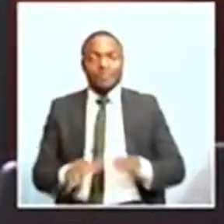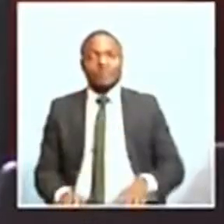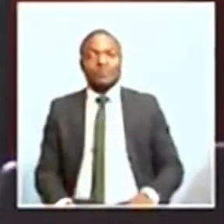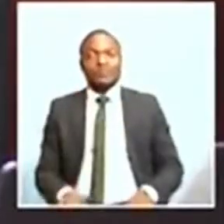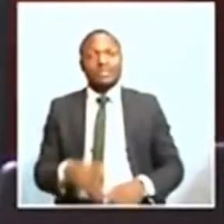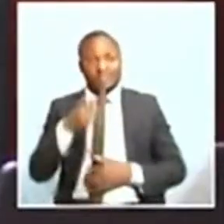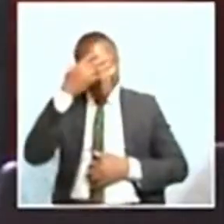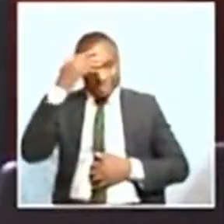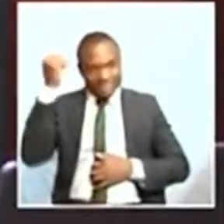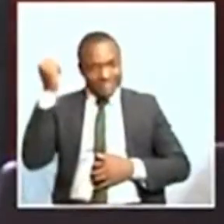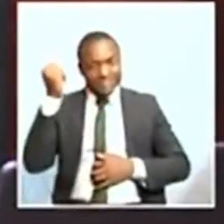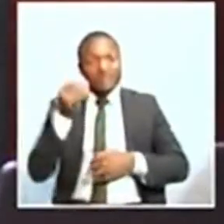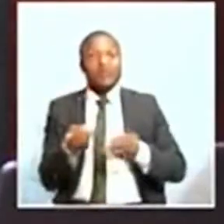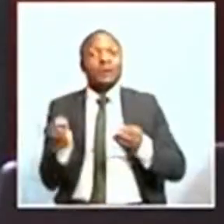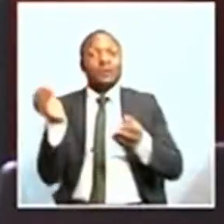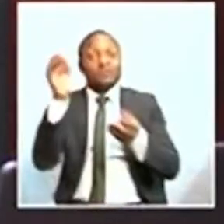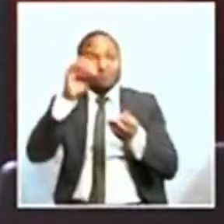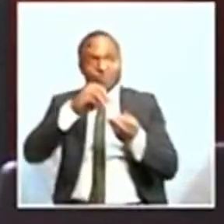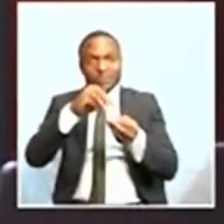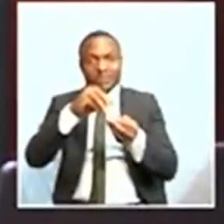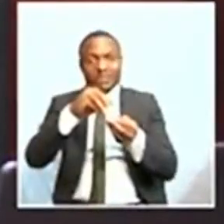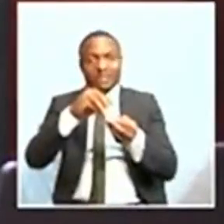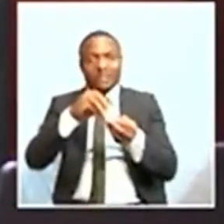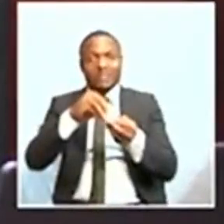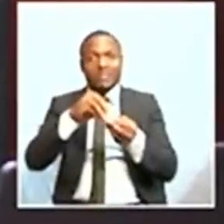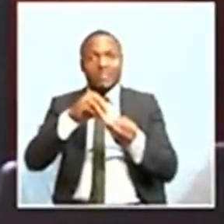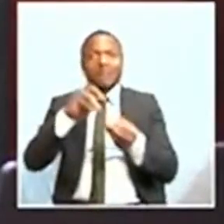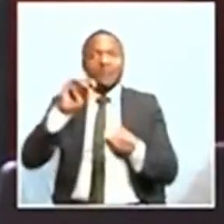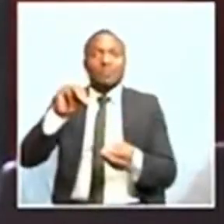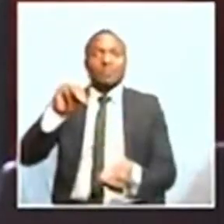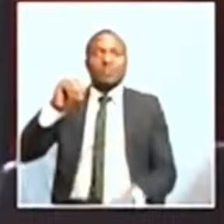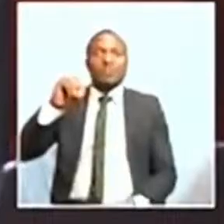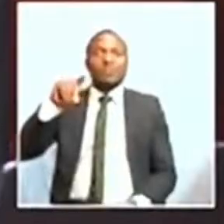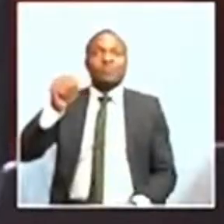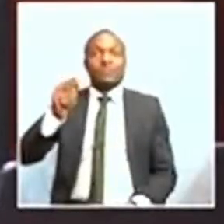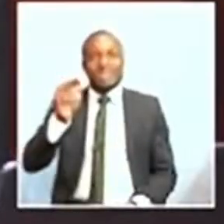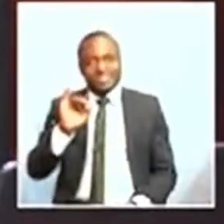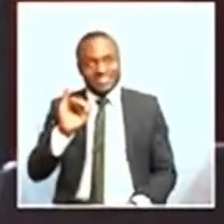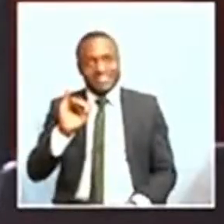I forgot to include hopani is also a delicacy.